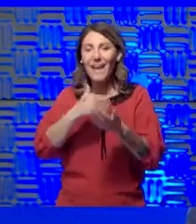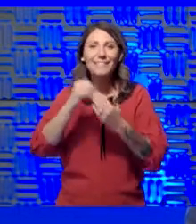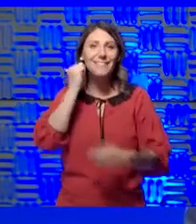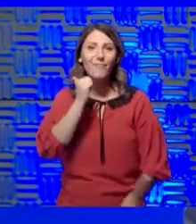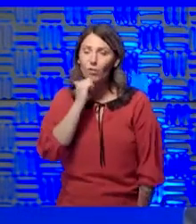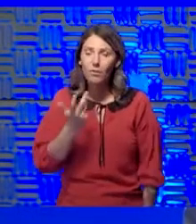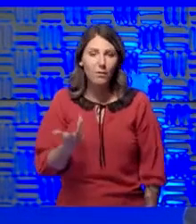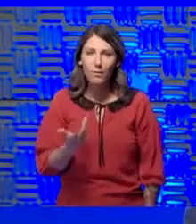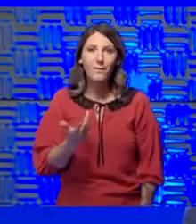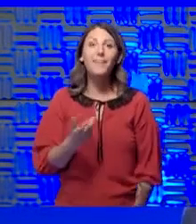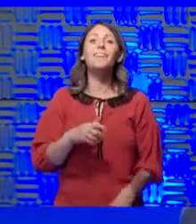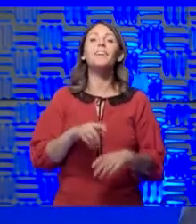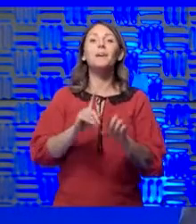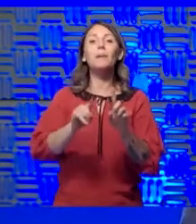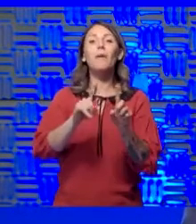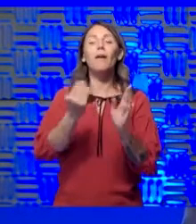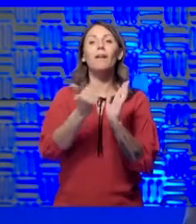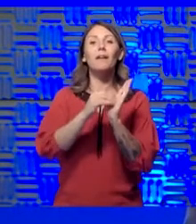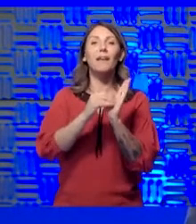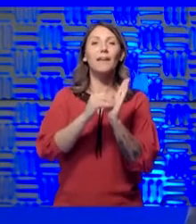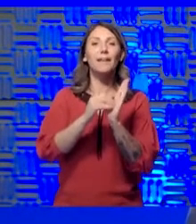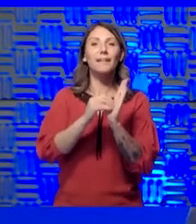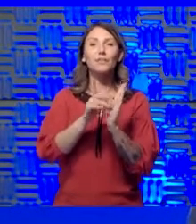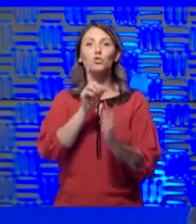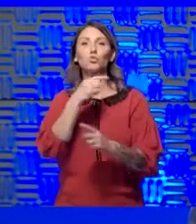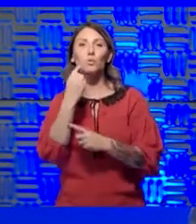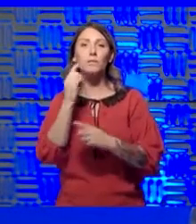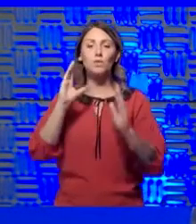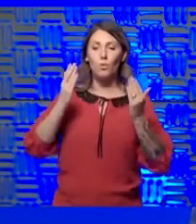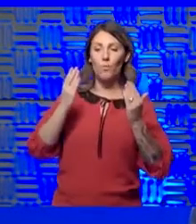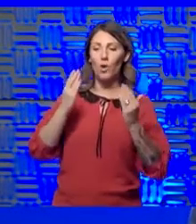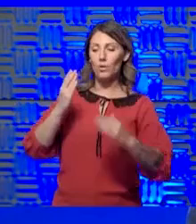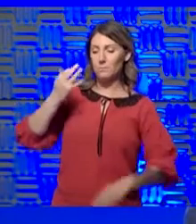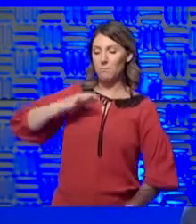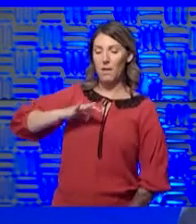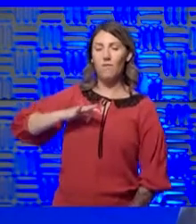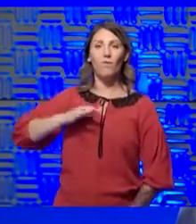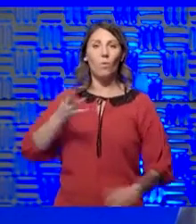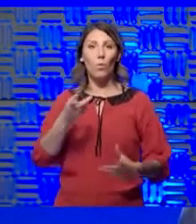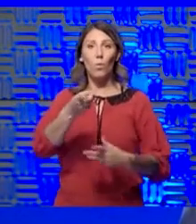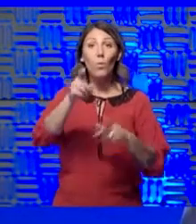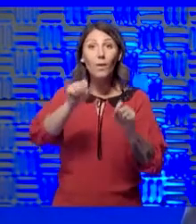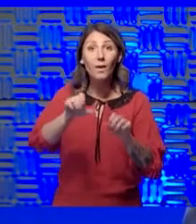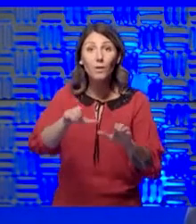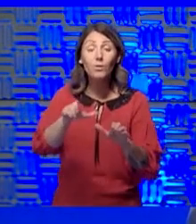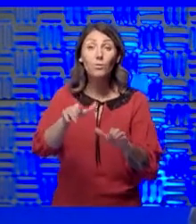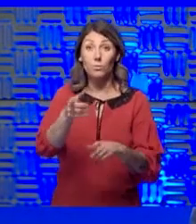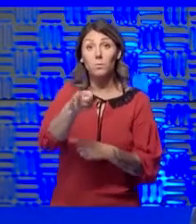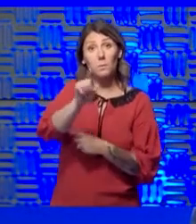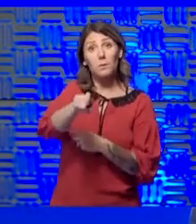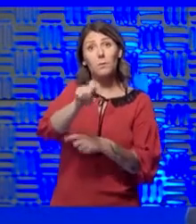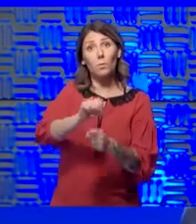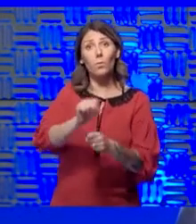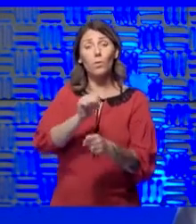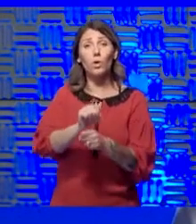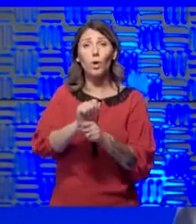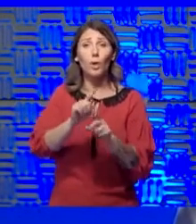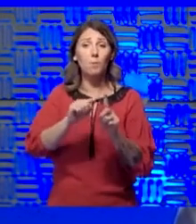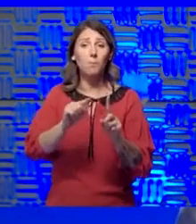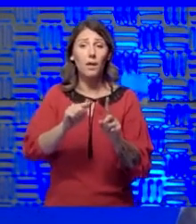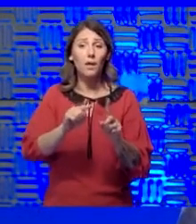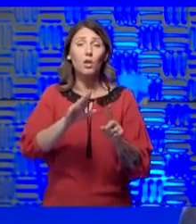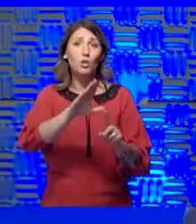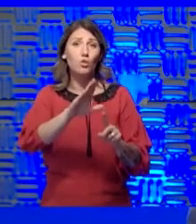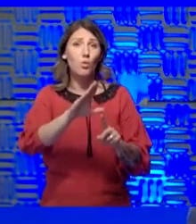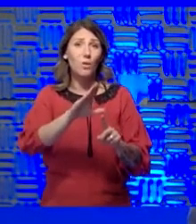nature. It's going to be, again, risk versus benefit and what you can do, because you need to work, but your child needs